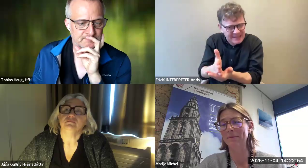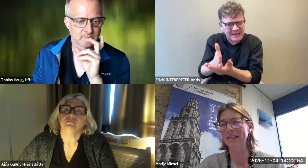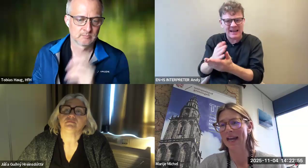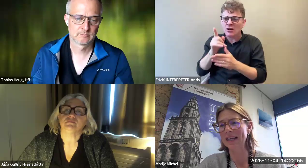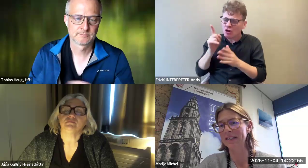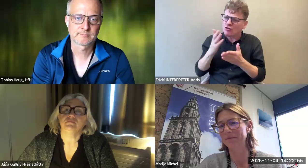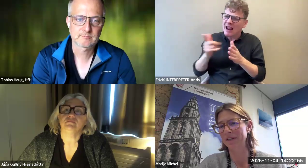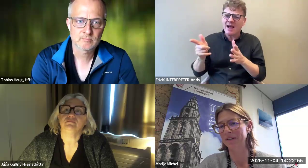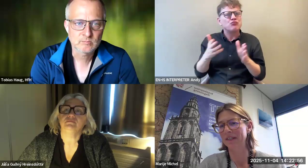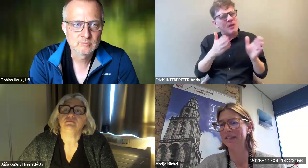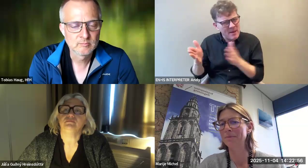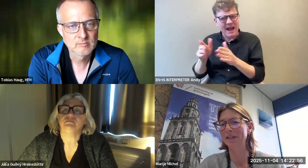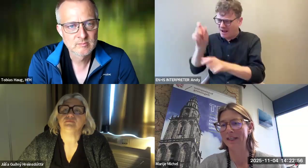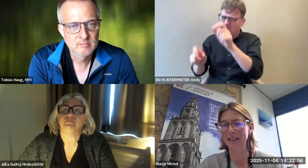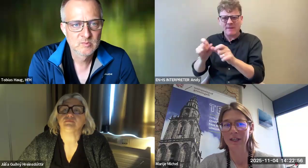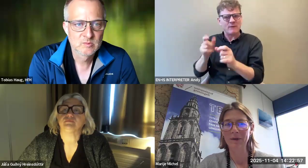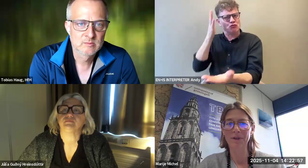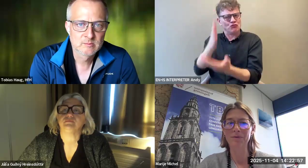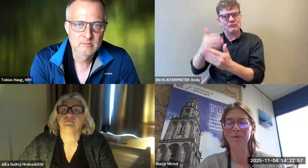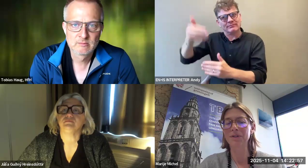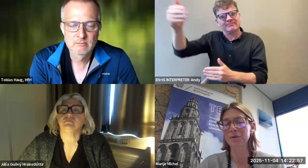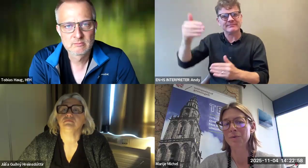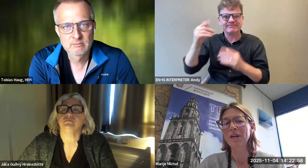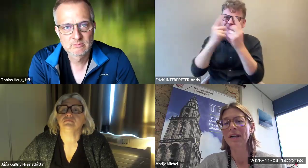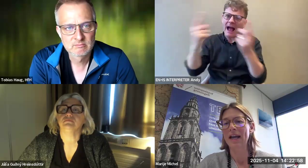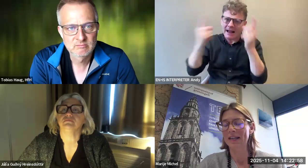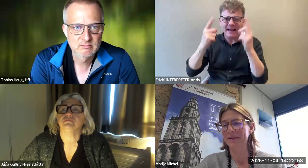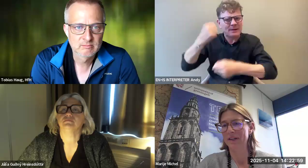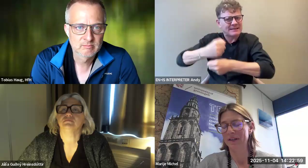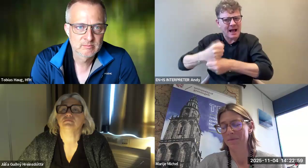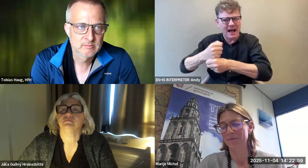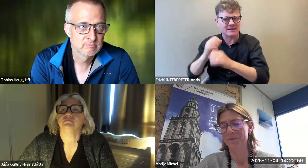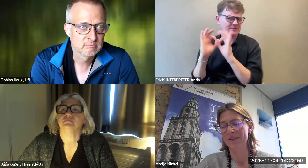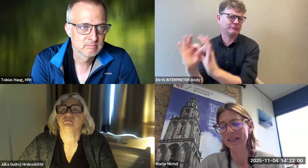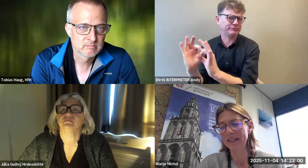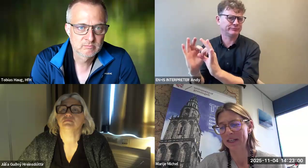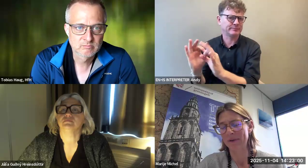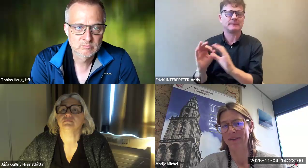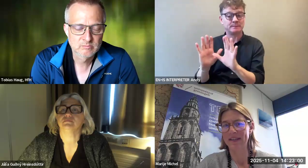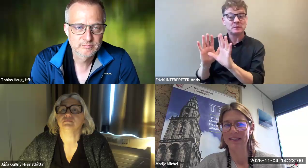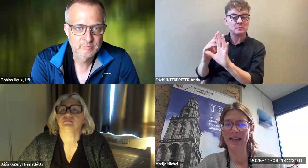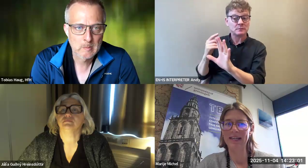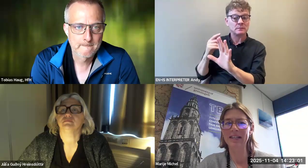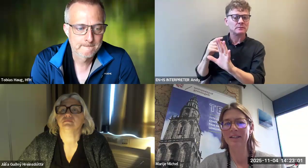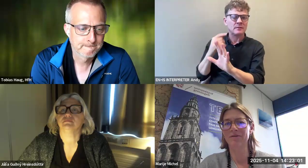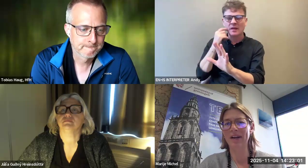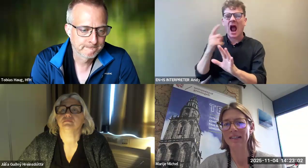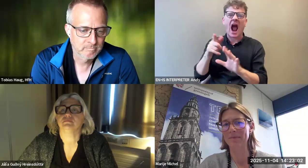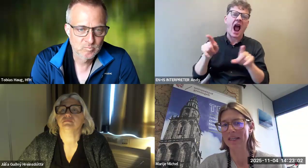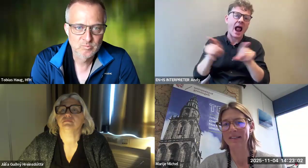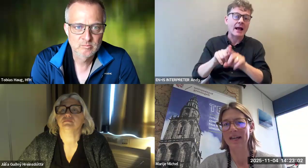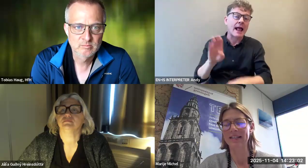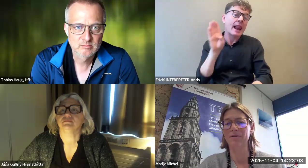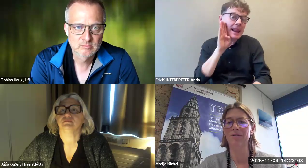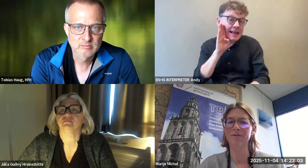real academic tasks because that's typically what you also do. And we think here about things like a listen,